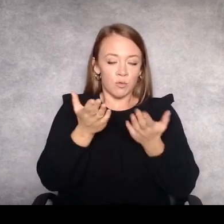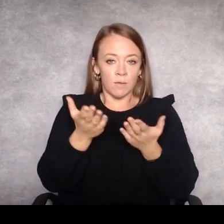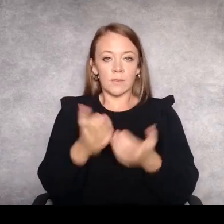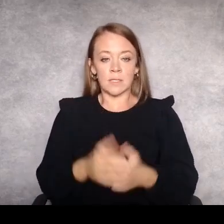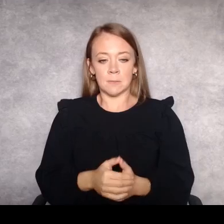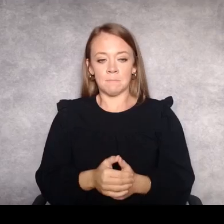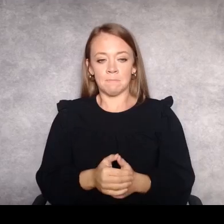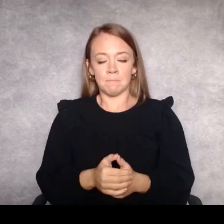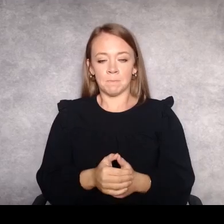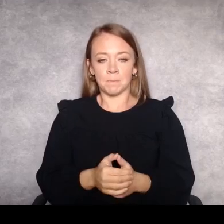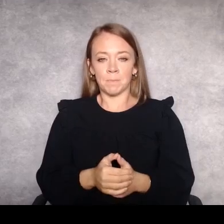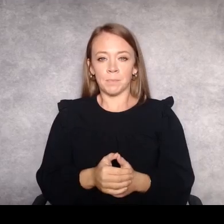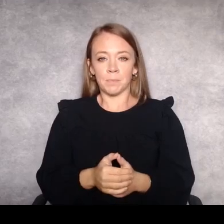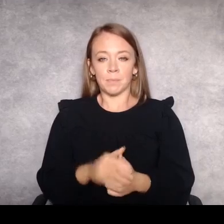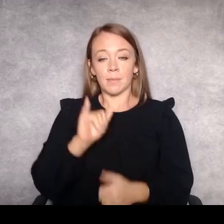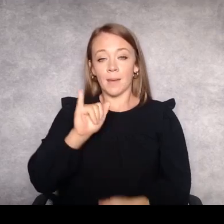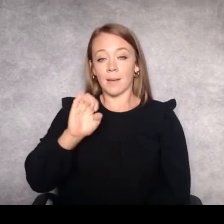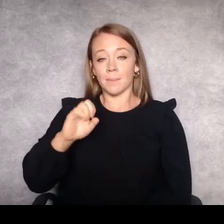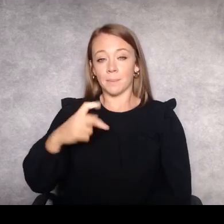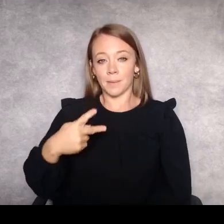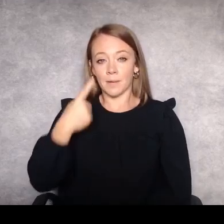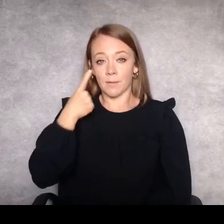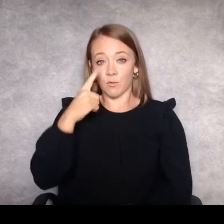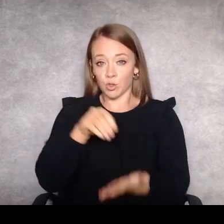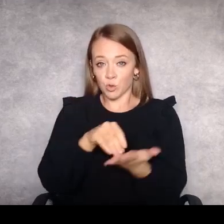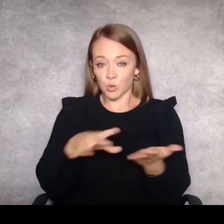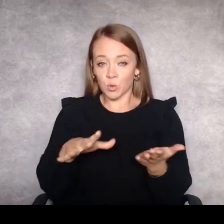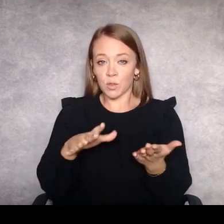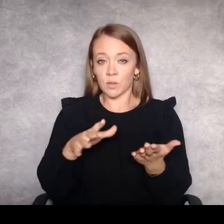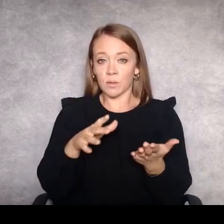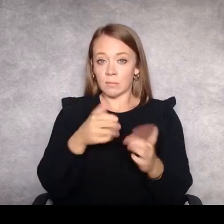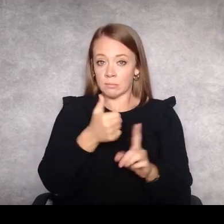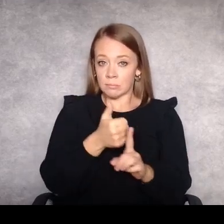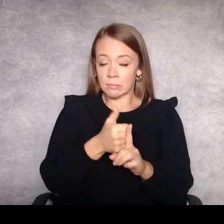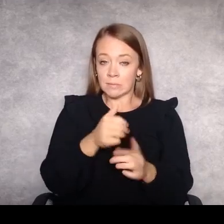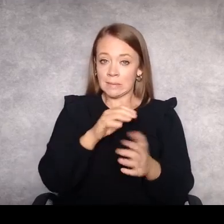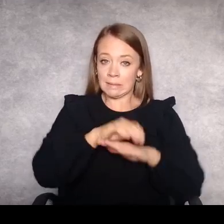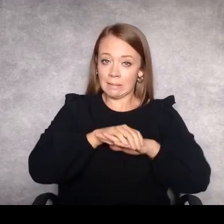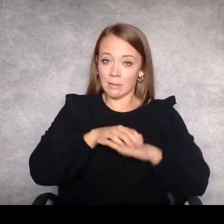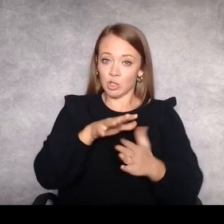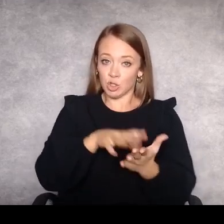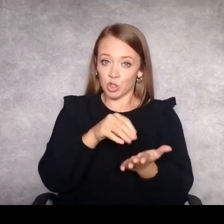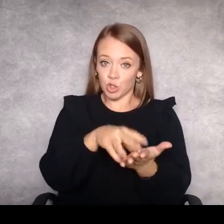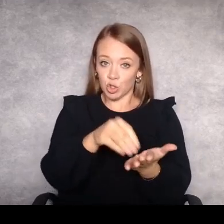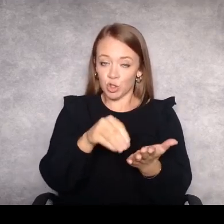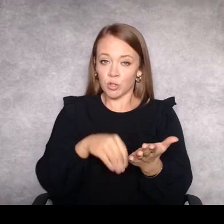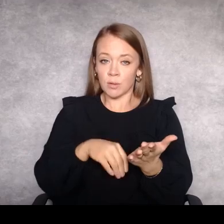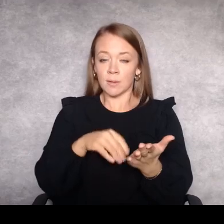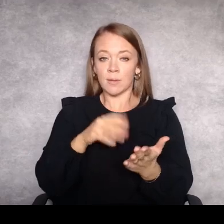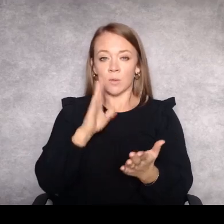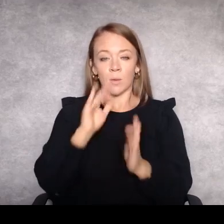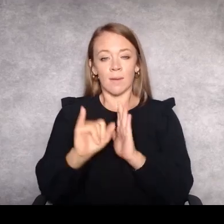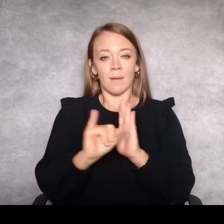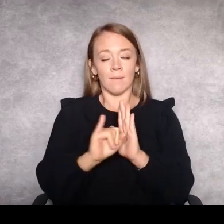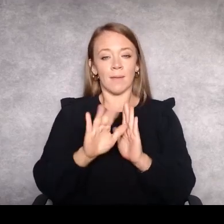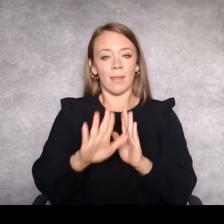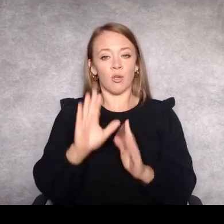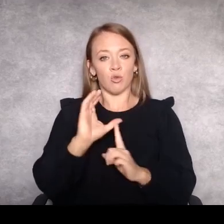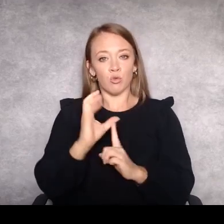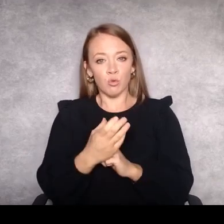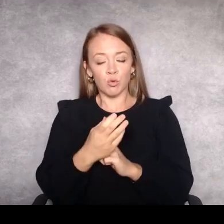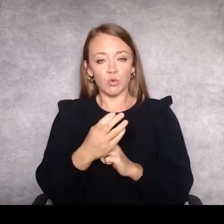any other factors. An IEP for a student who is an English learner identifies the student's unique